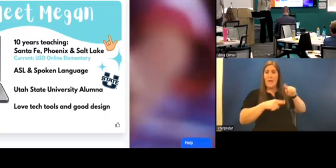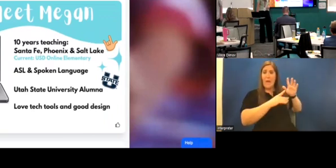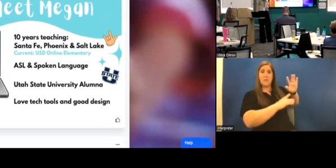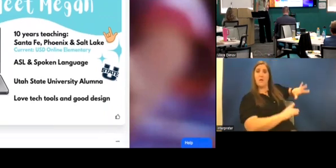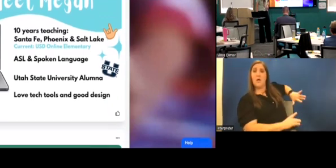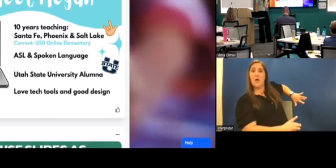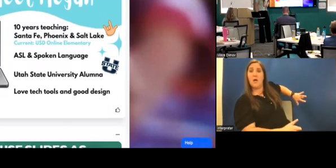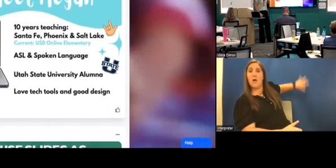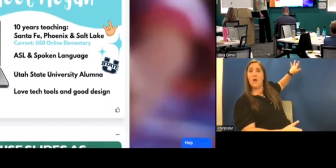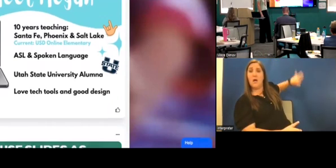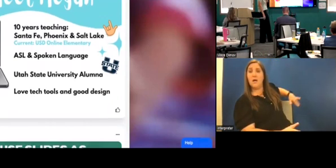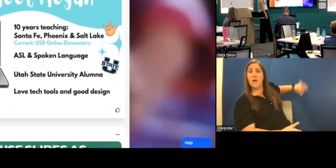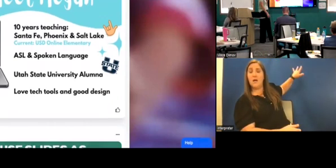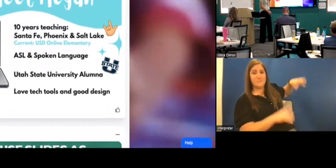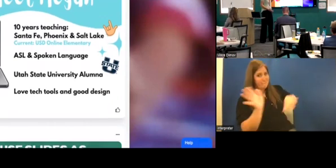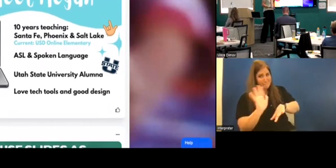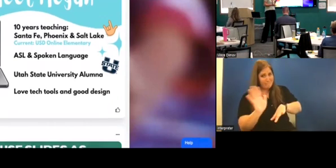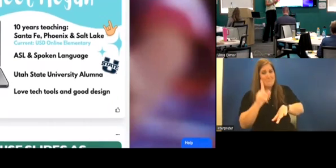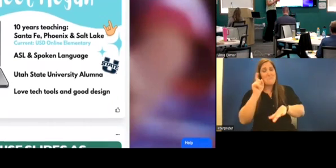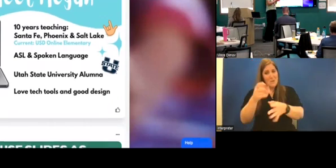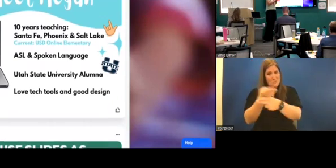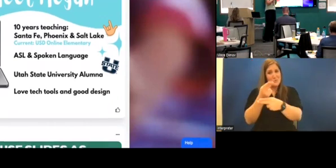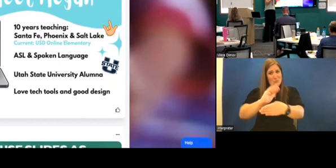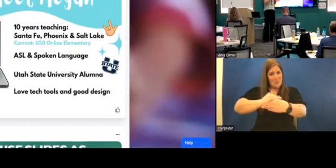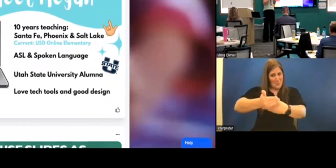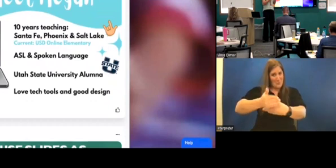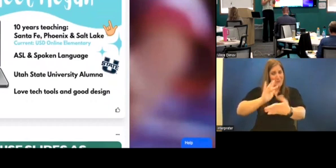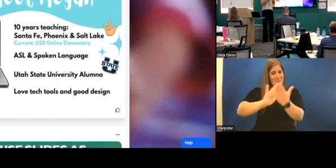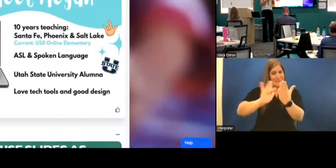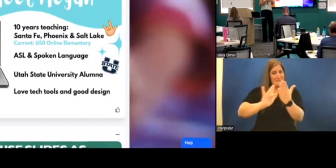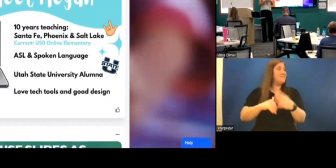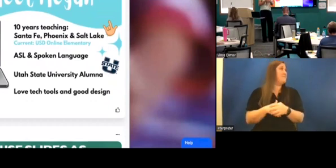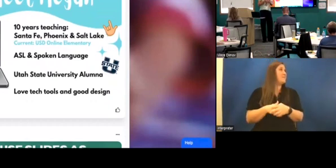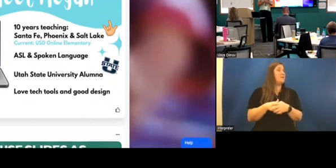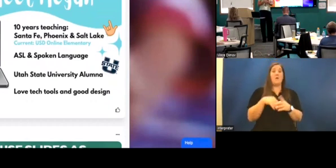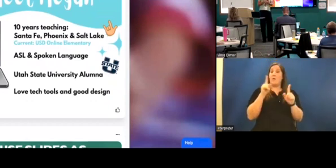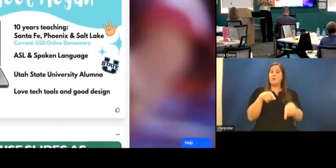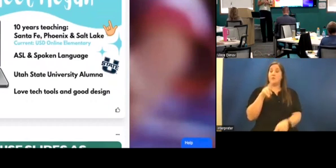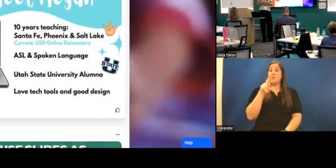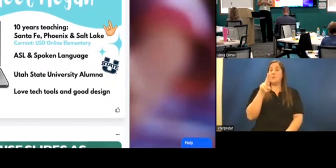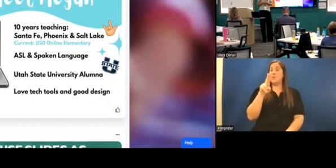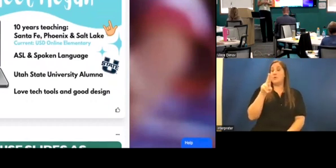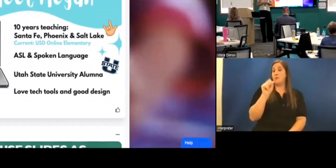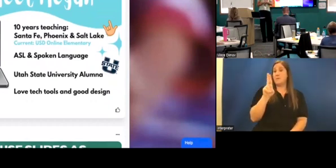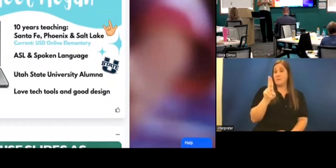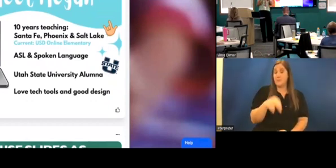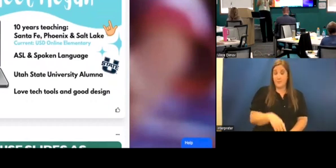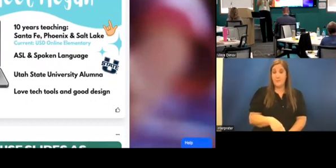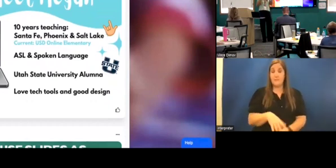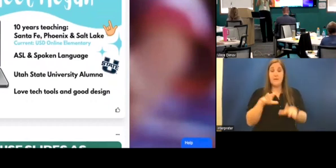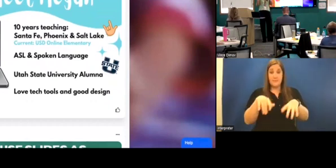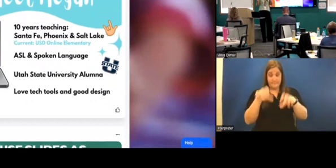screen. Okay, sounds good. Anyway, I went to Utah State University and did